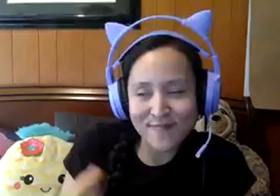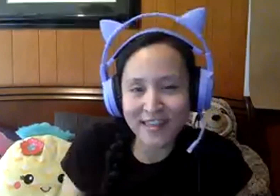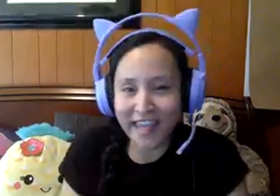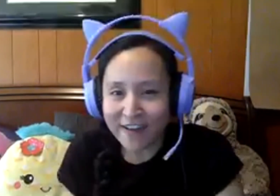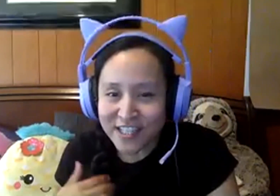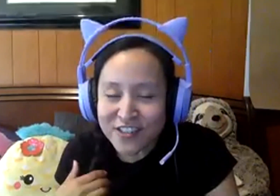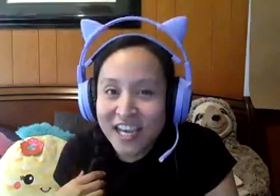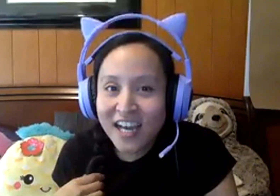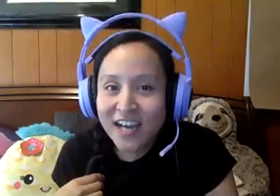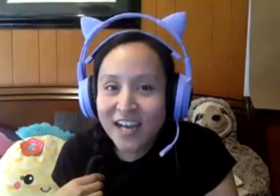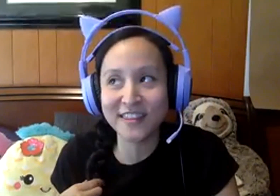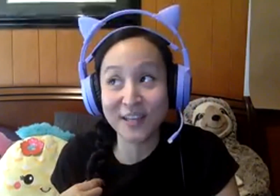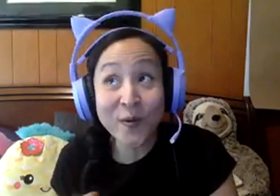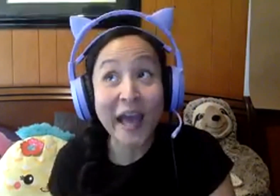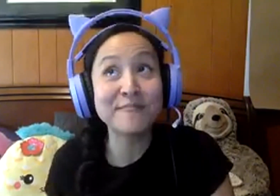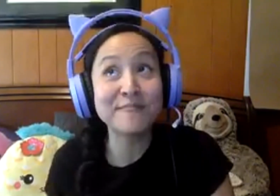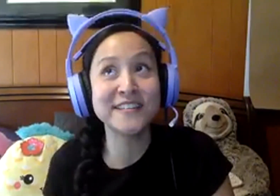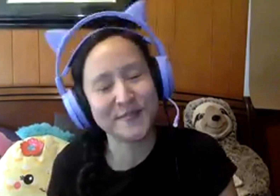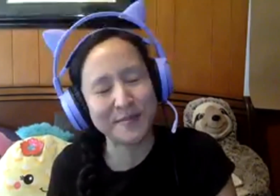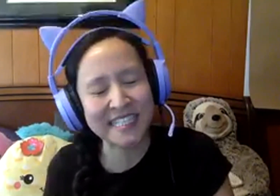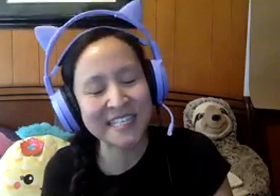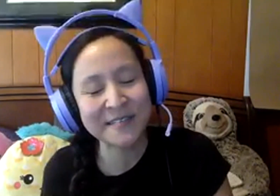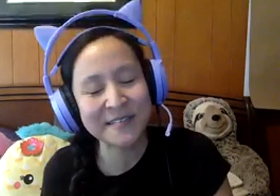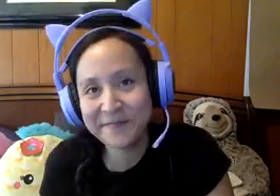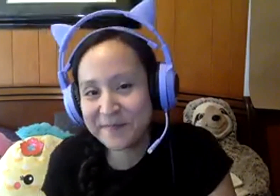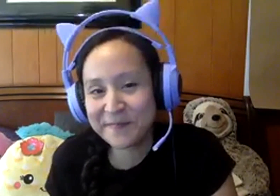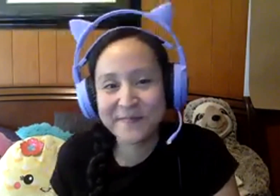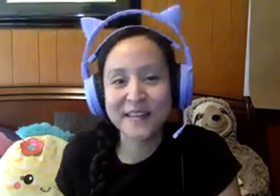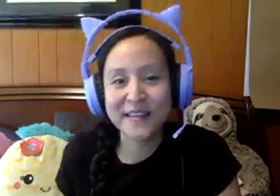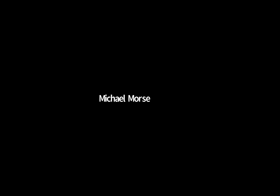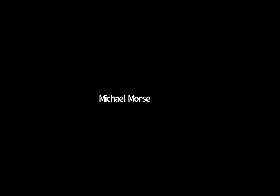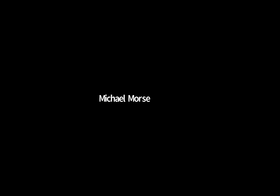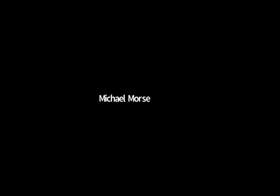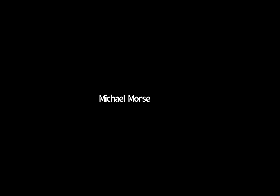the game in the cafeteria with the co-captain of the B team.